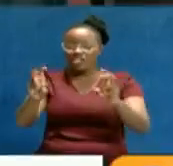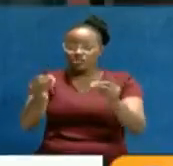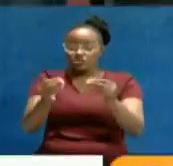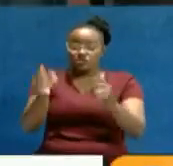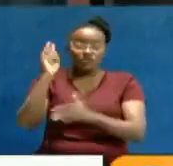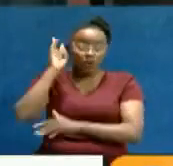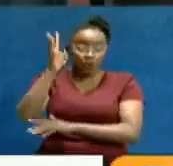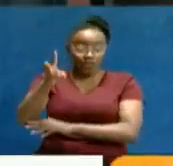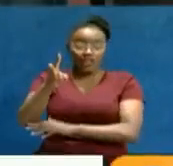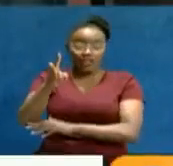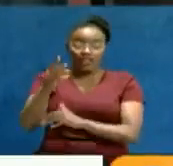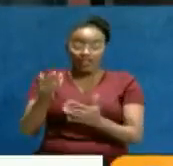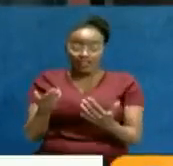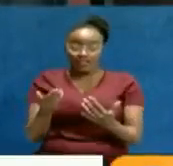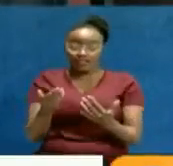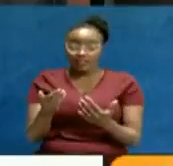resolved immediately.